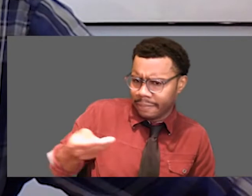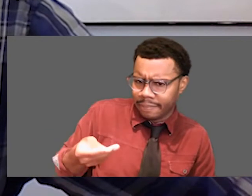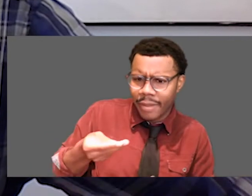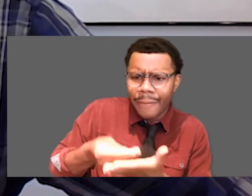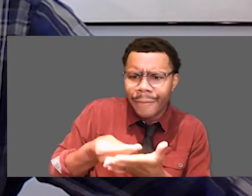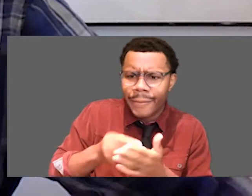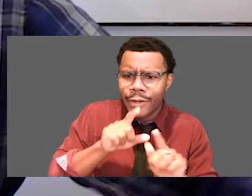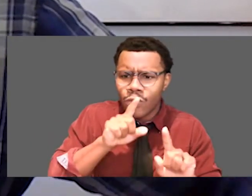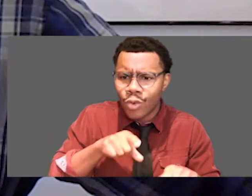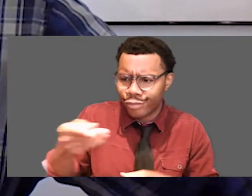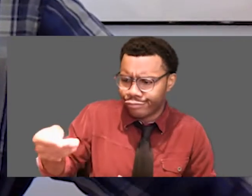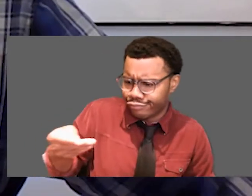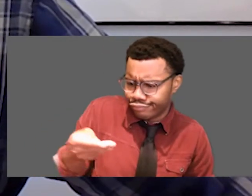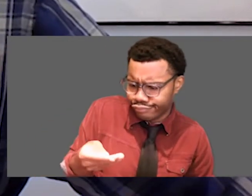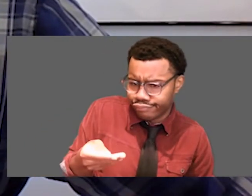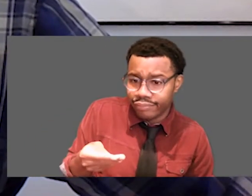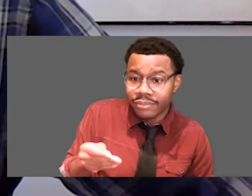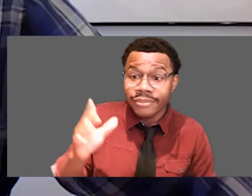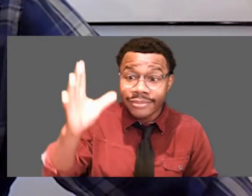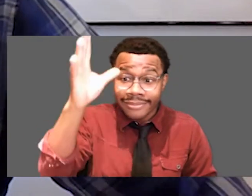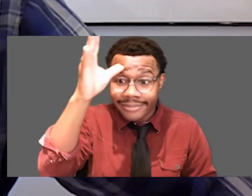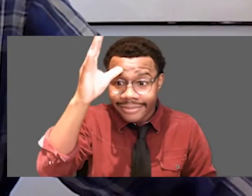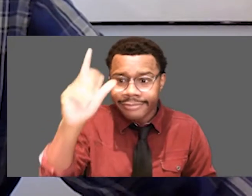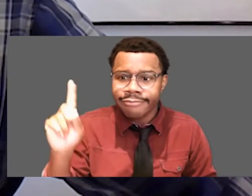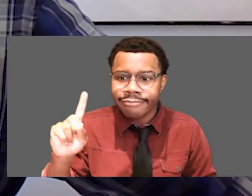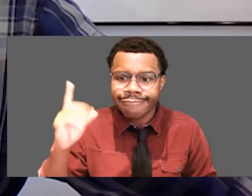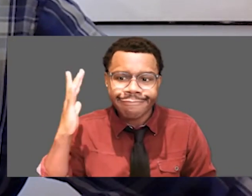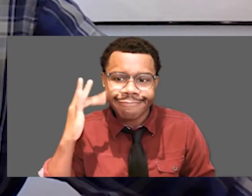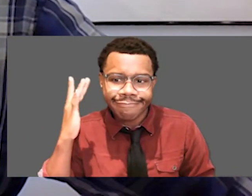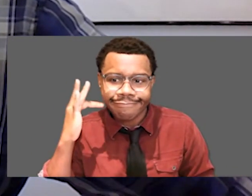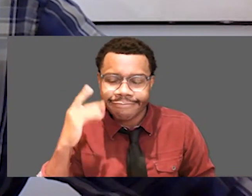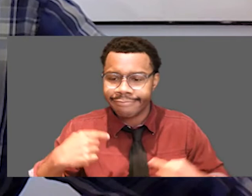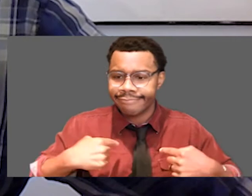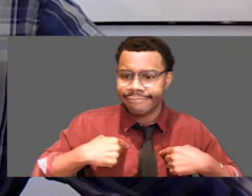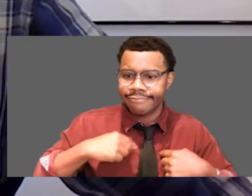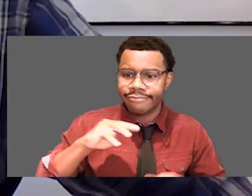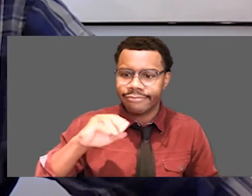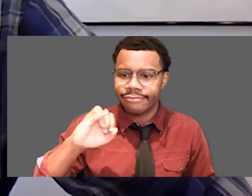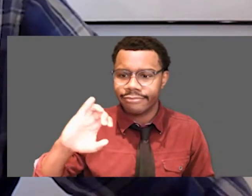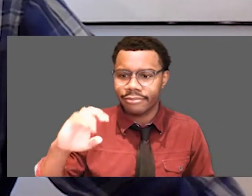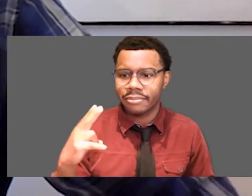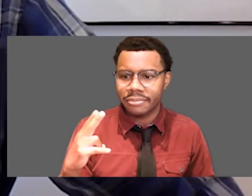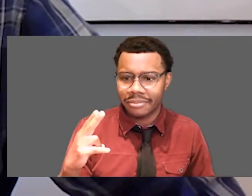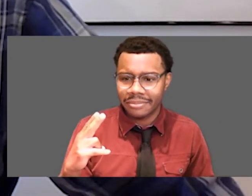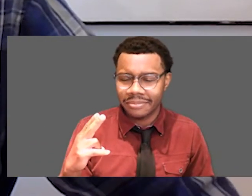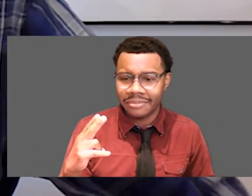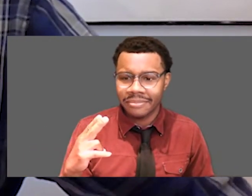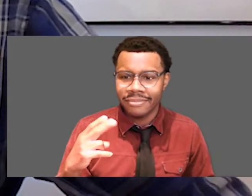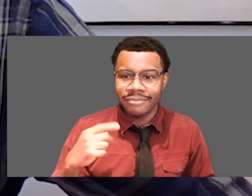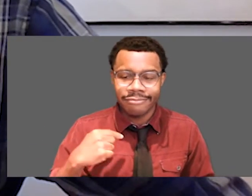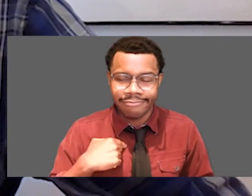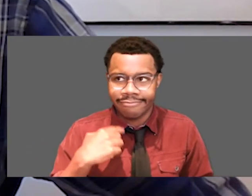California, and I'm in Michigan. I can only imagine that he sent the money order on the same day that